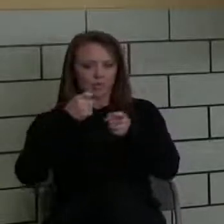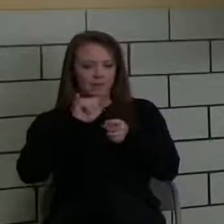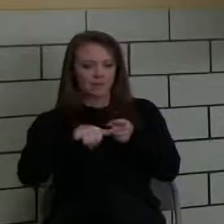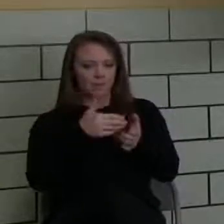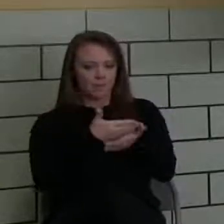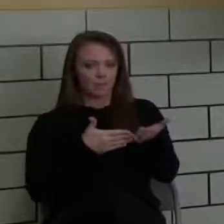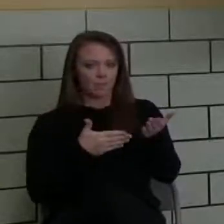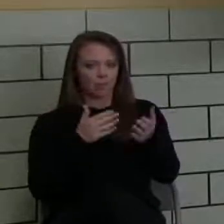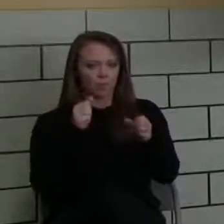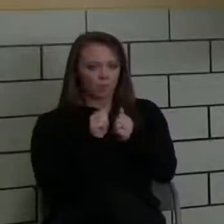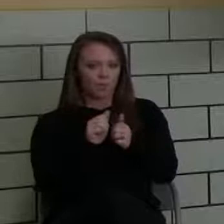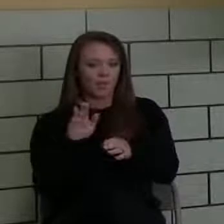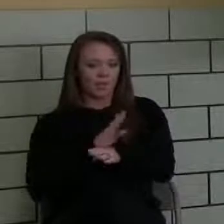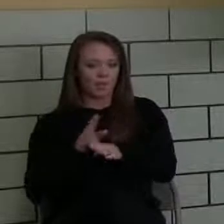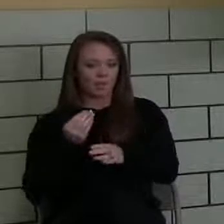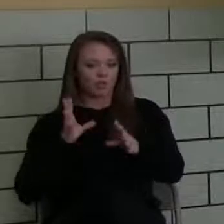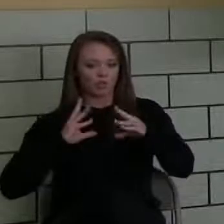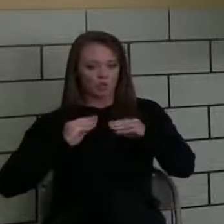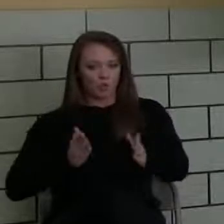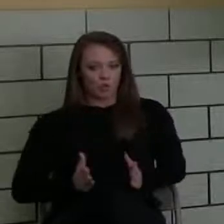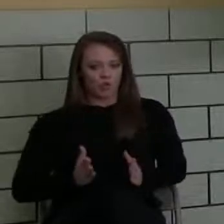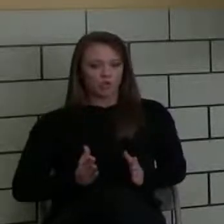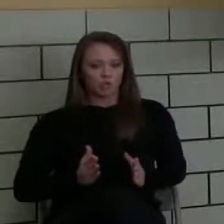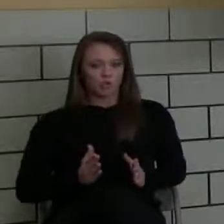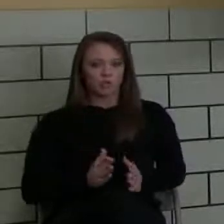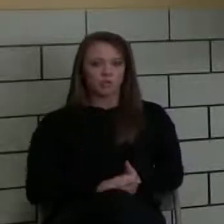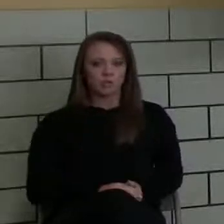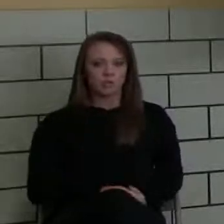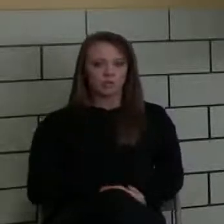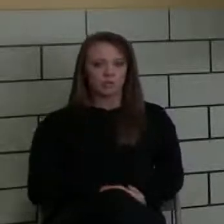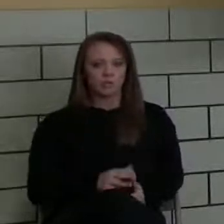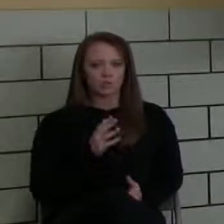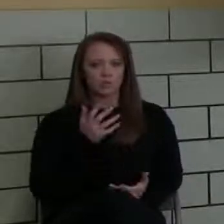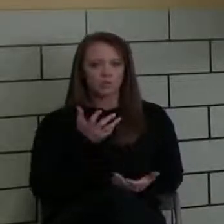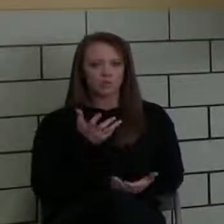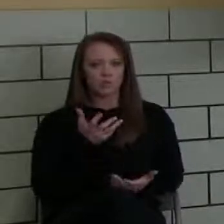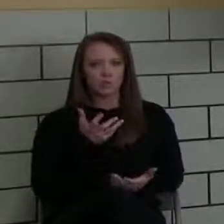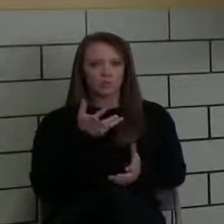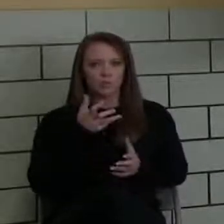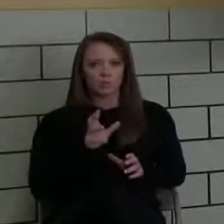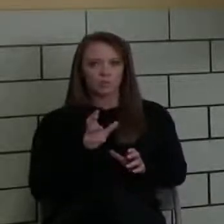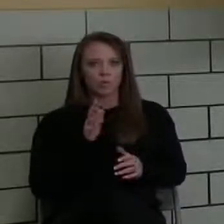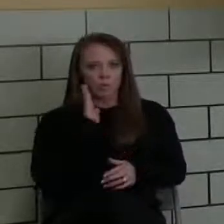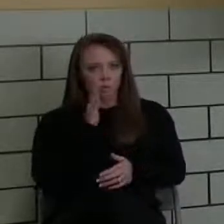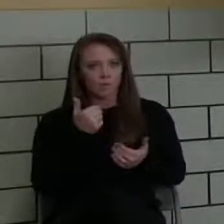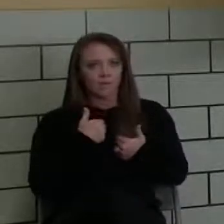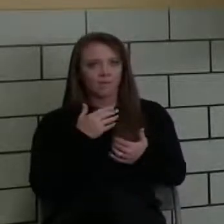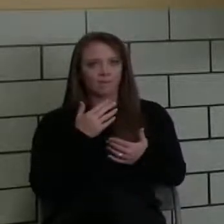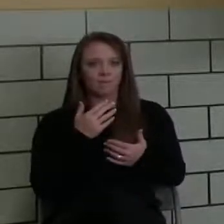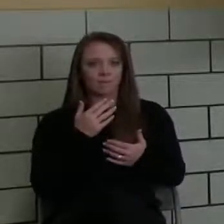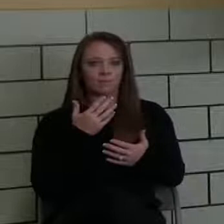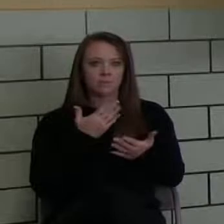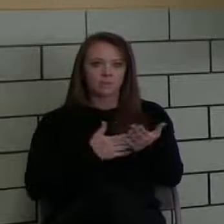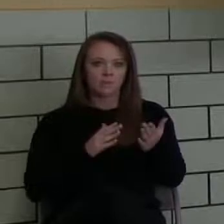that there's going to be disruptions, but we minimize the disruptions to the extent practical.